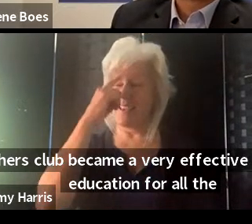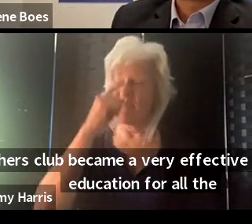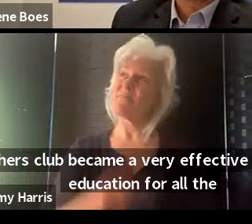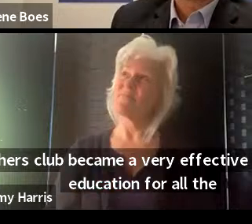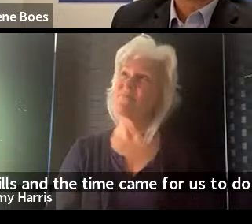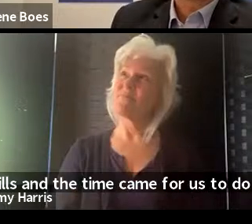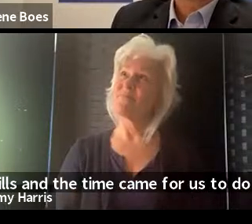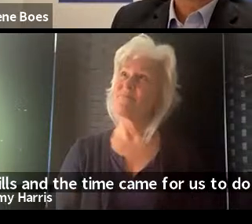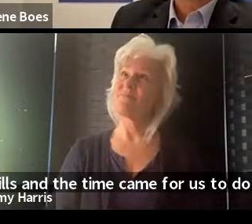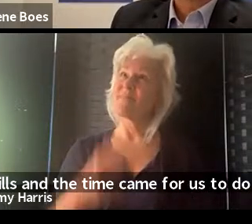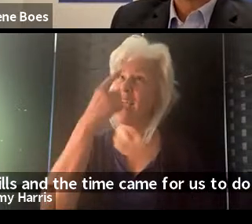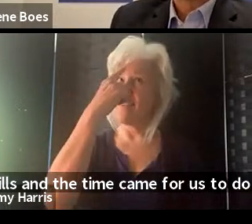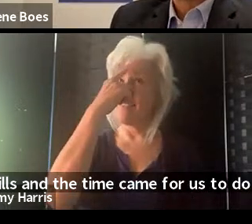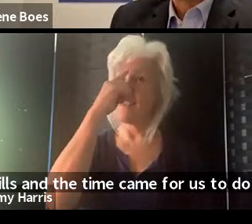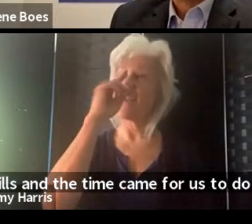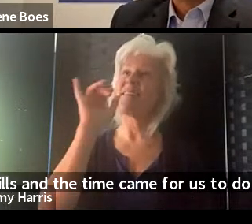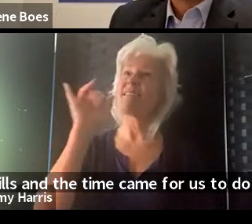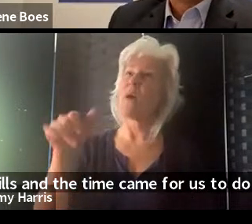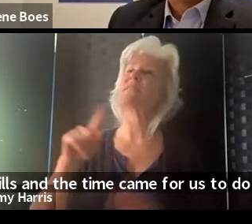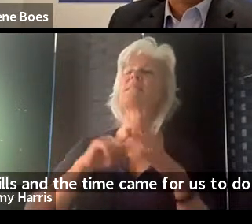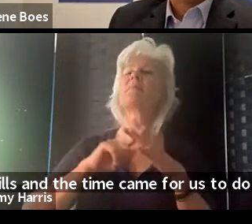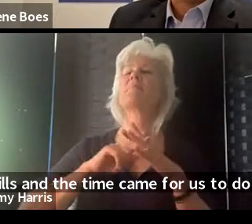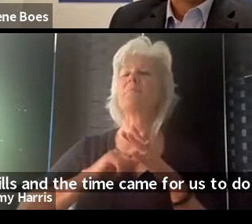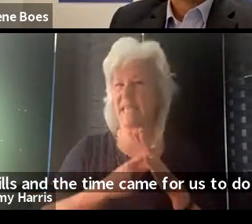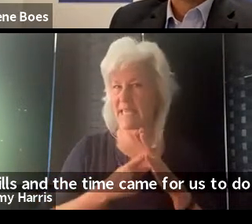I think we would classify that as the very beginning